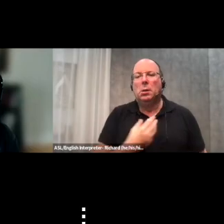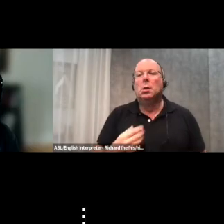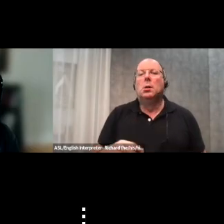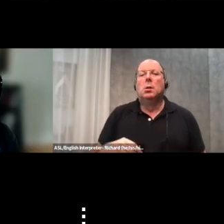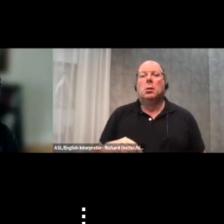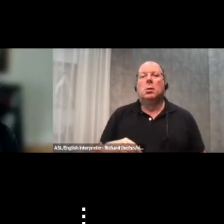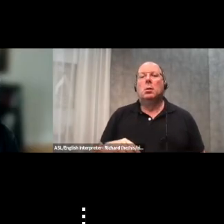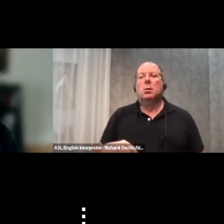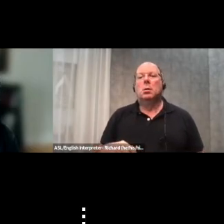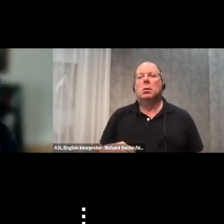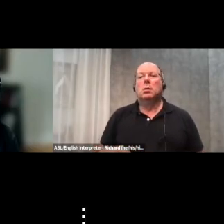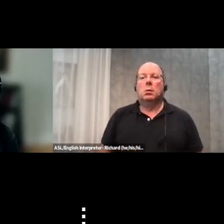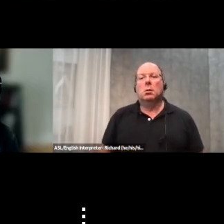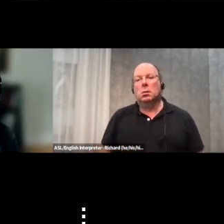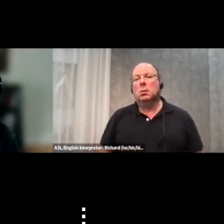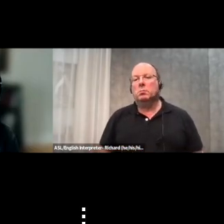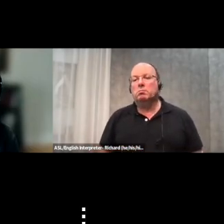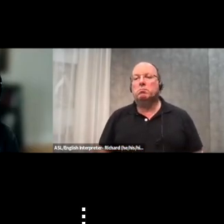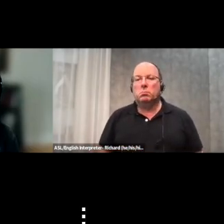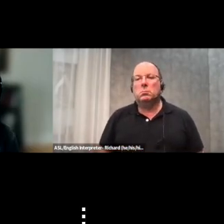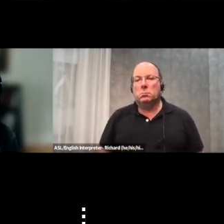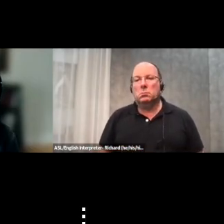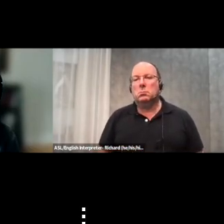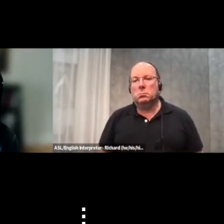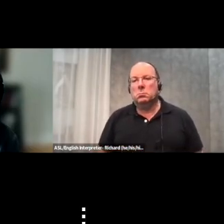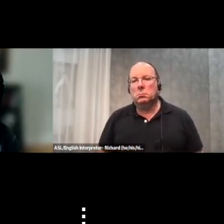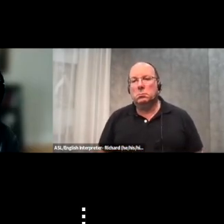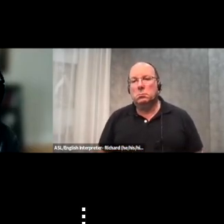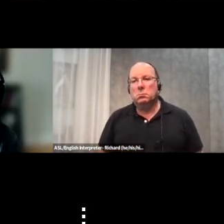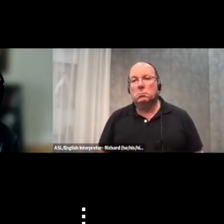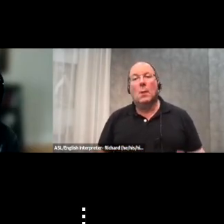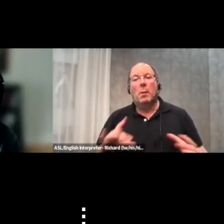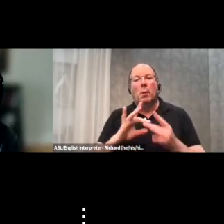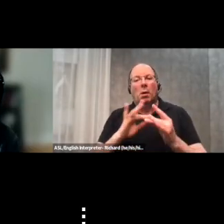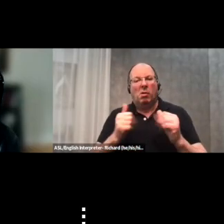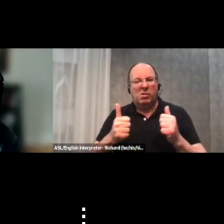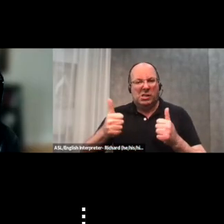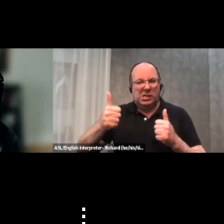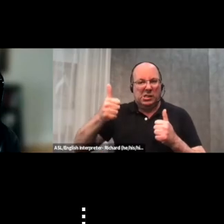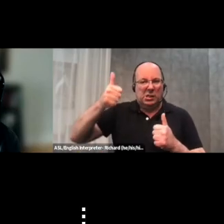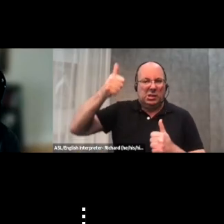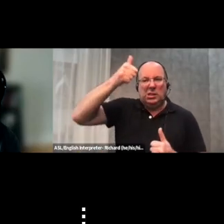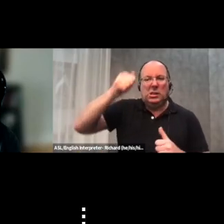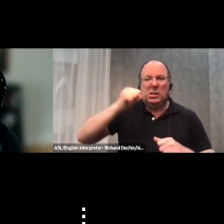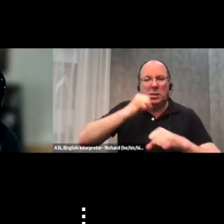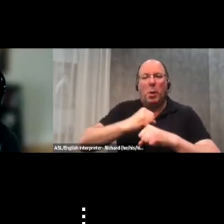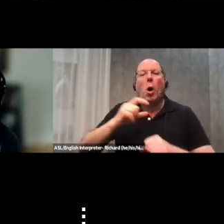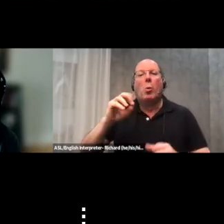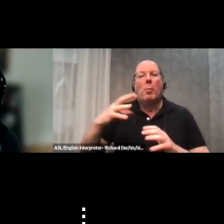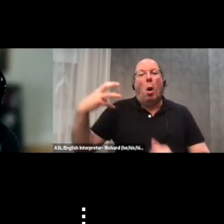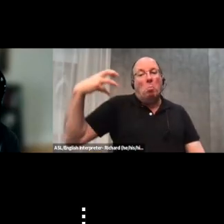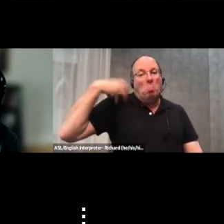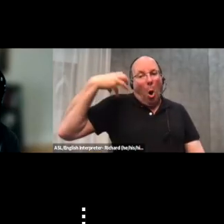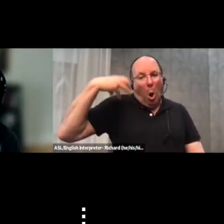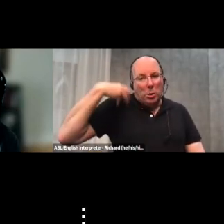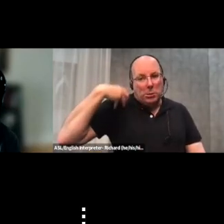that can affect a relationship to a point where it's maybe not safe. For example, a boss and a